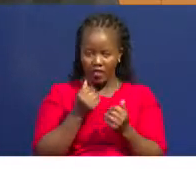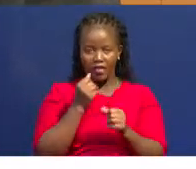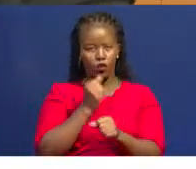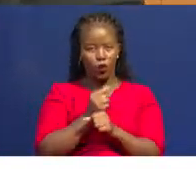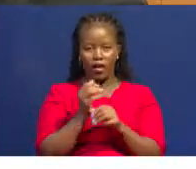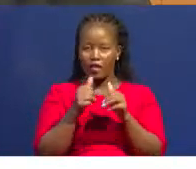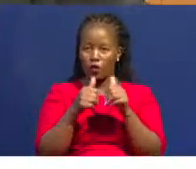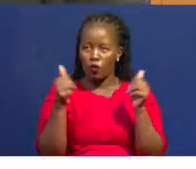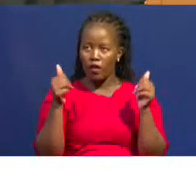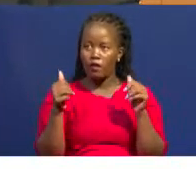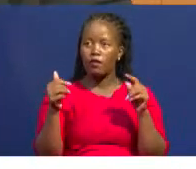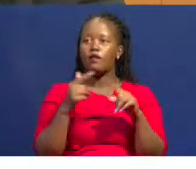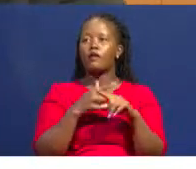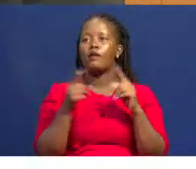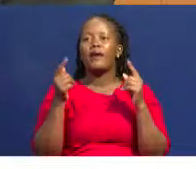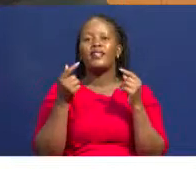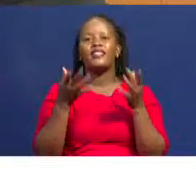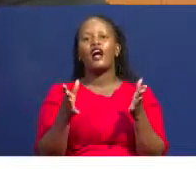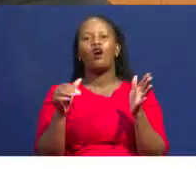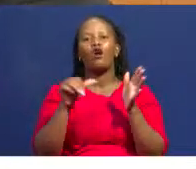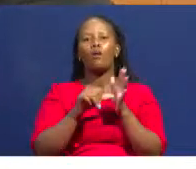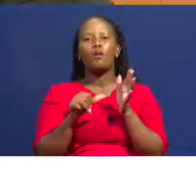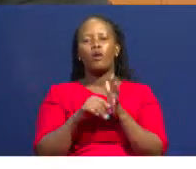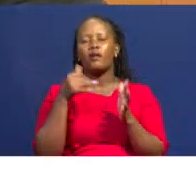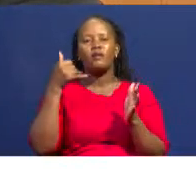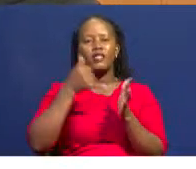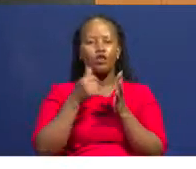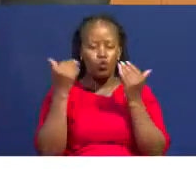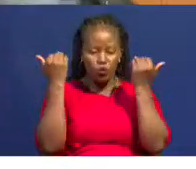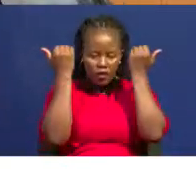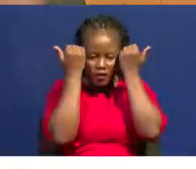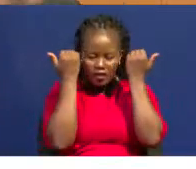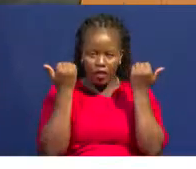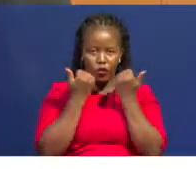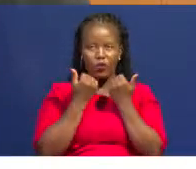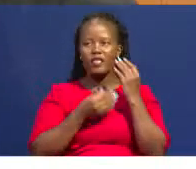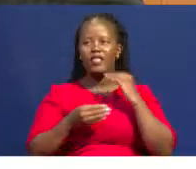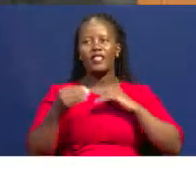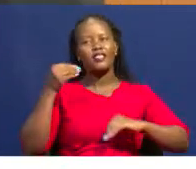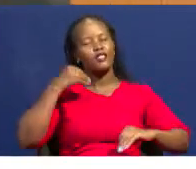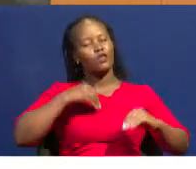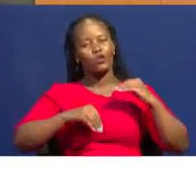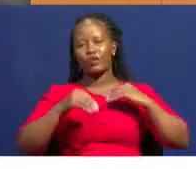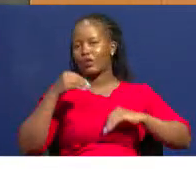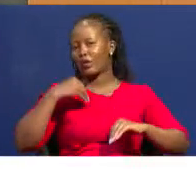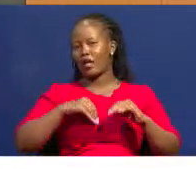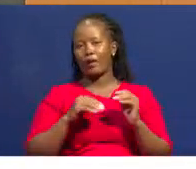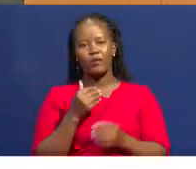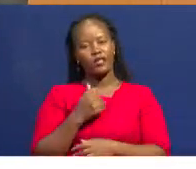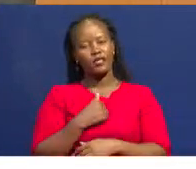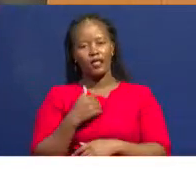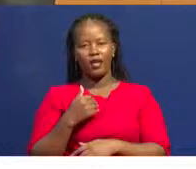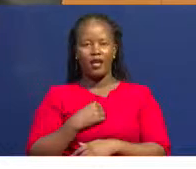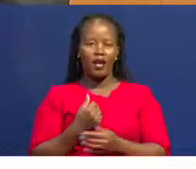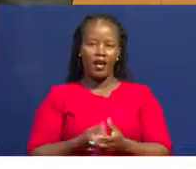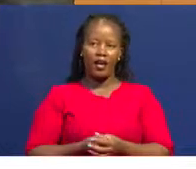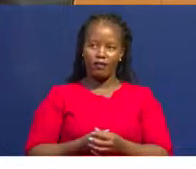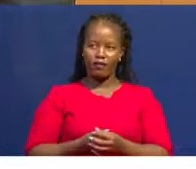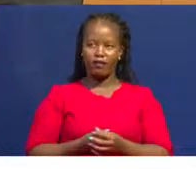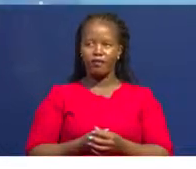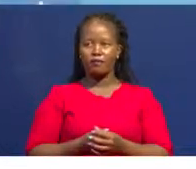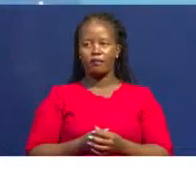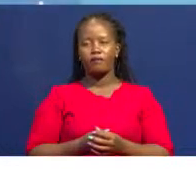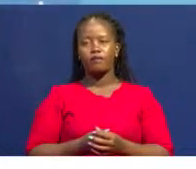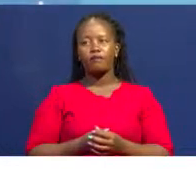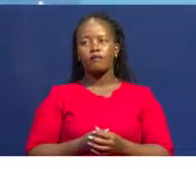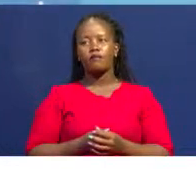problem is that even our judiciary is corrupt. If there is something which is, and you let me finish. Yes. If there is something which is they are not here to I'm